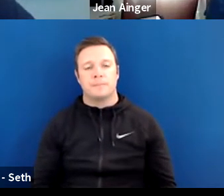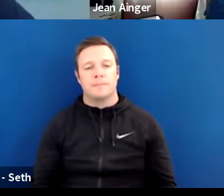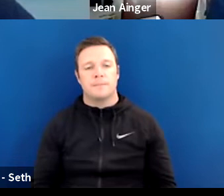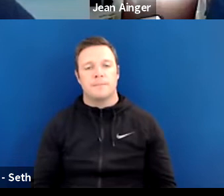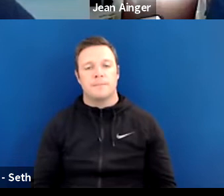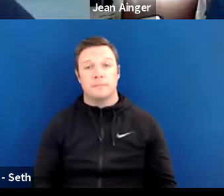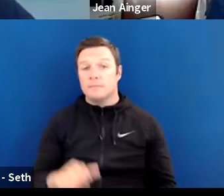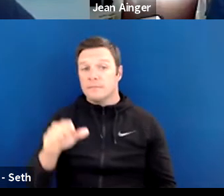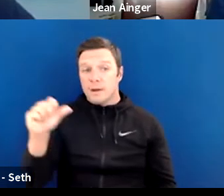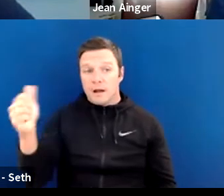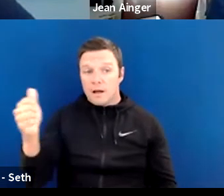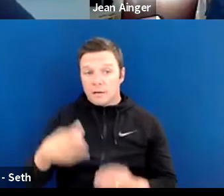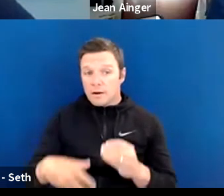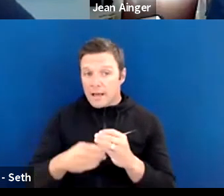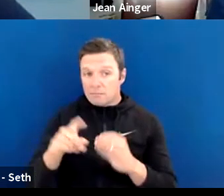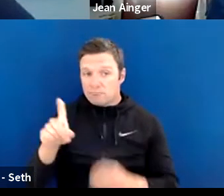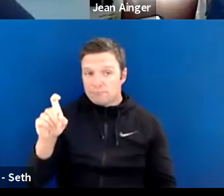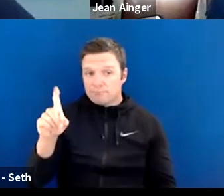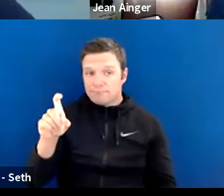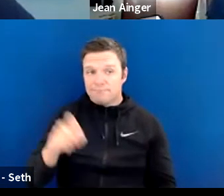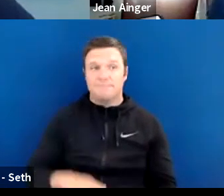Would anyone else like to add to that?